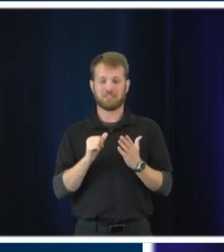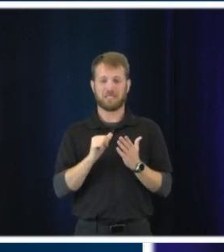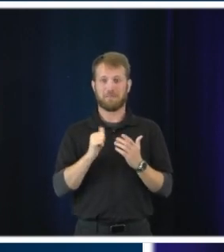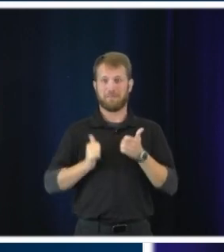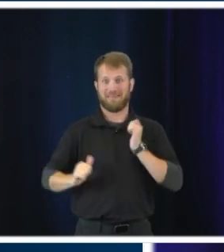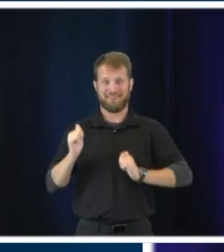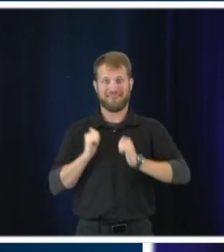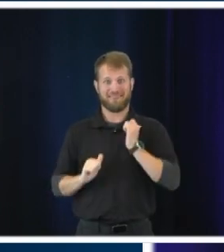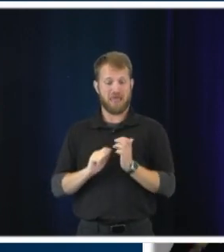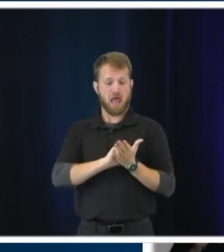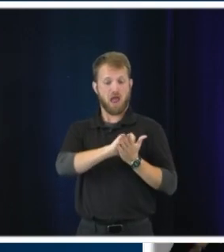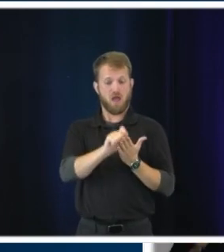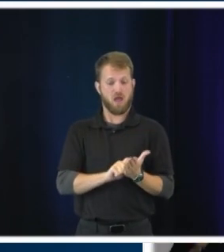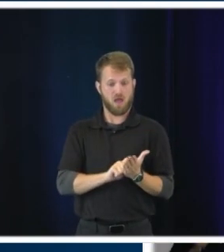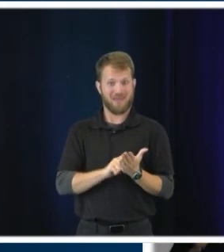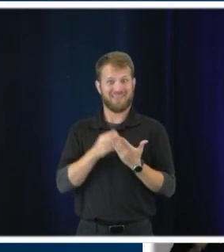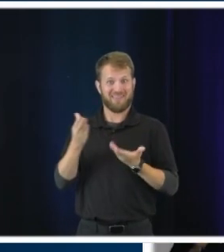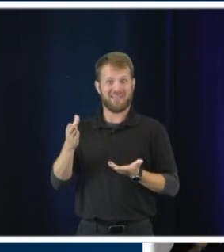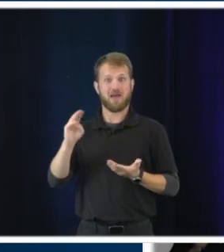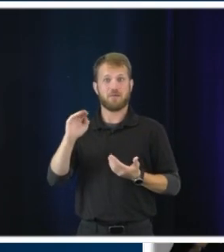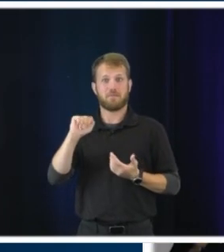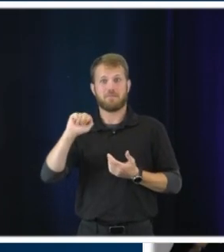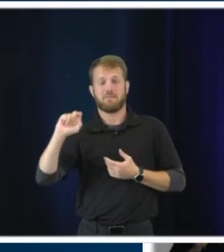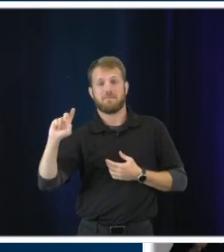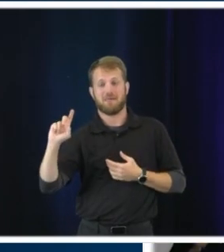MATLAB. Yes.